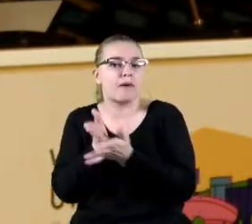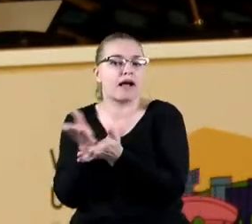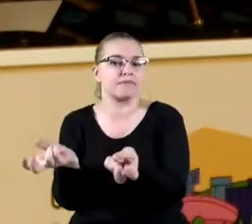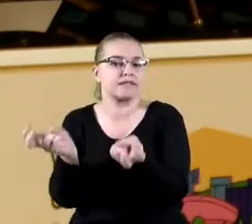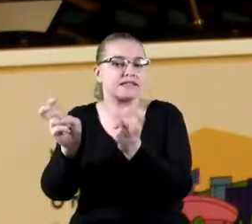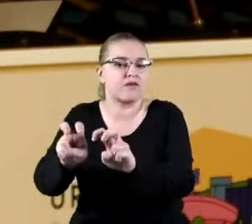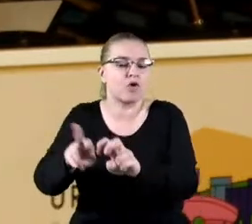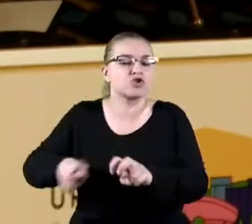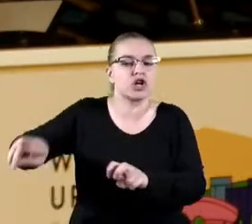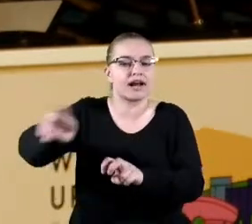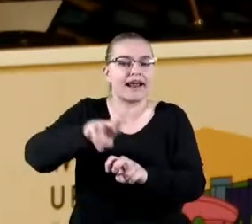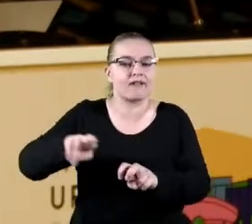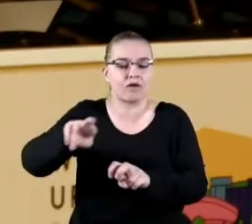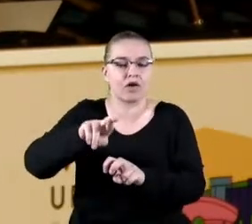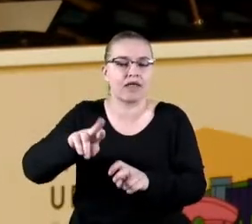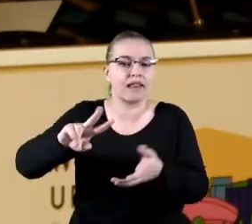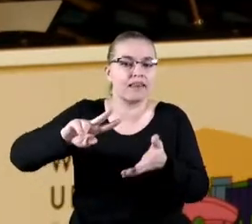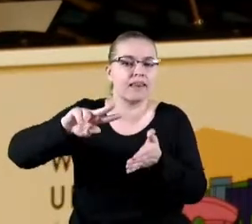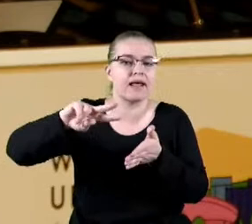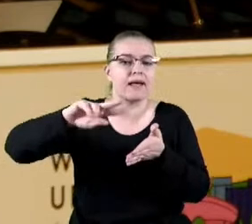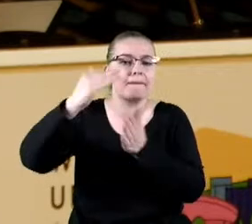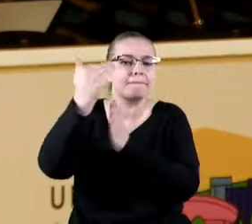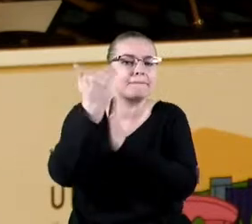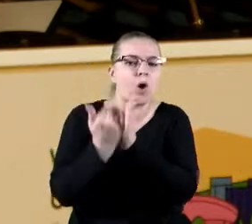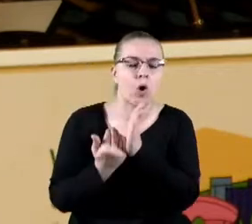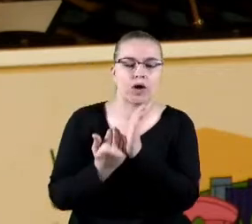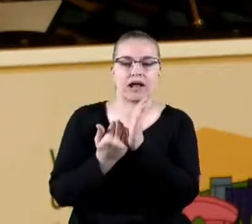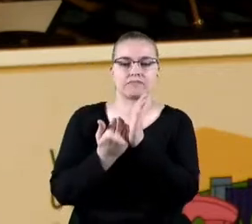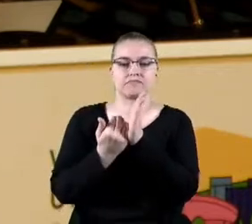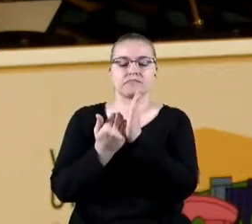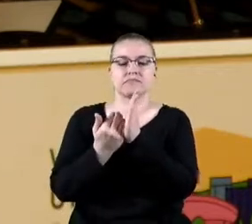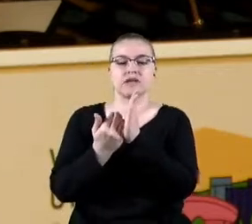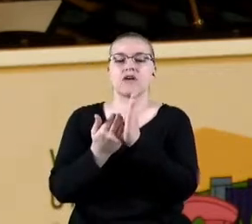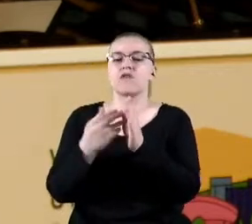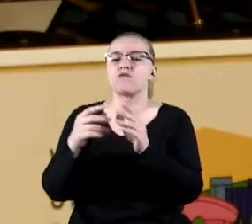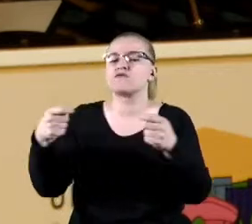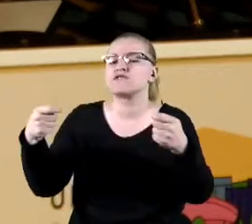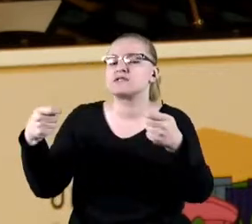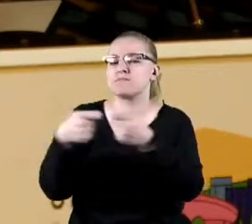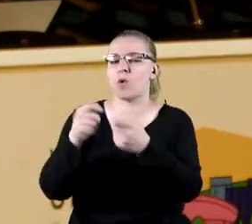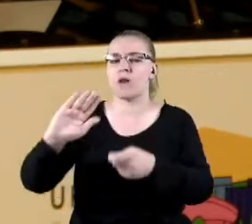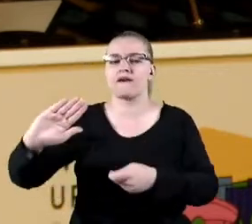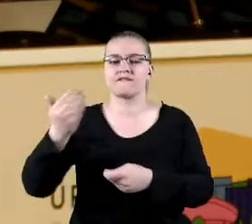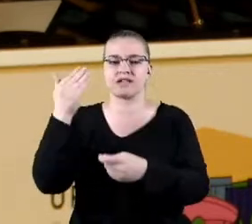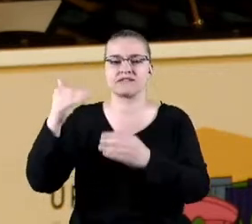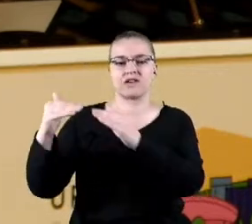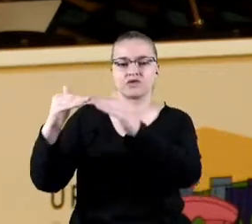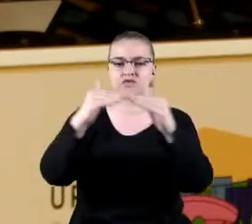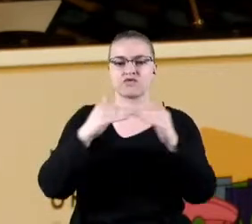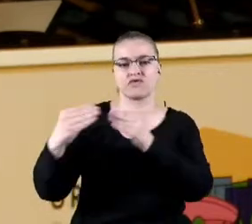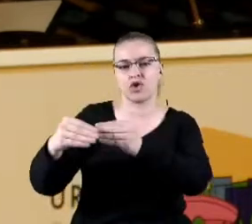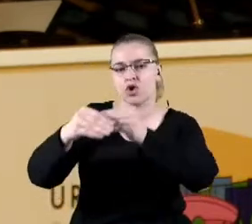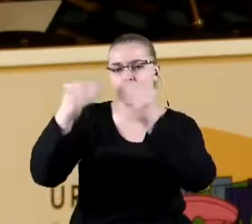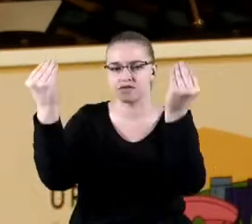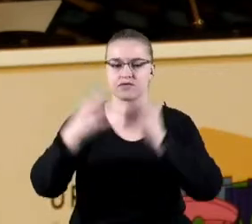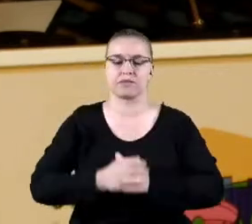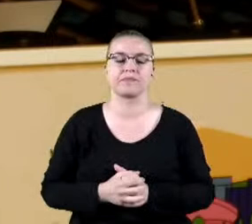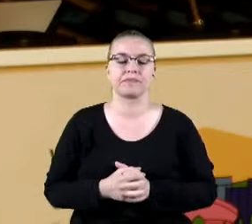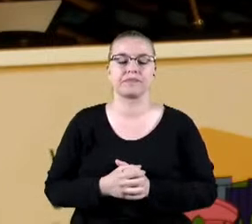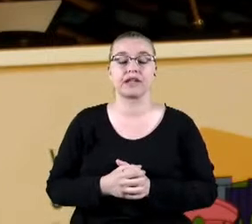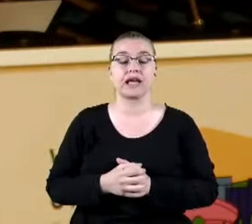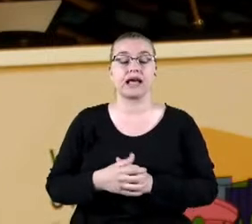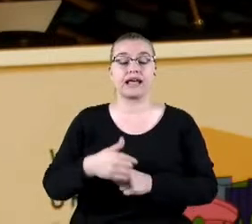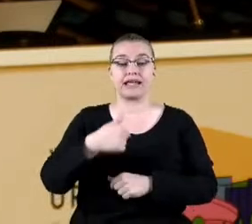agendas for addressing common challenges of sustainable development. As the regional body that